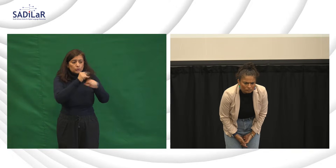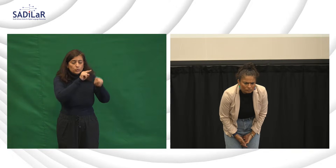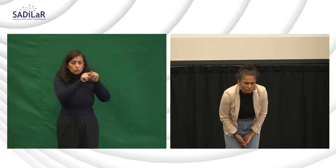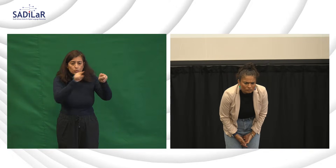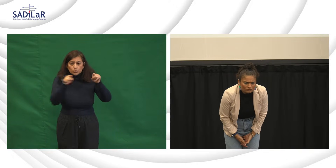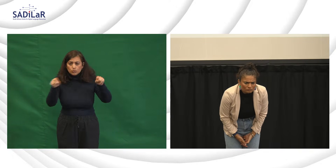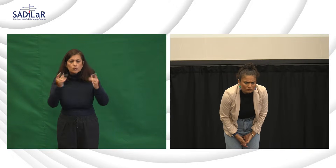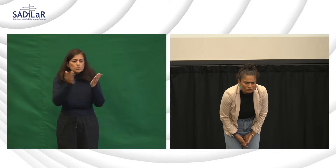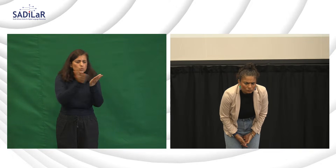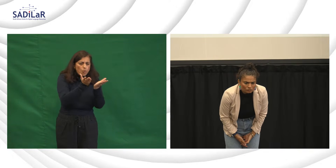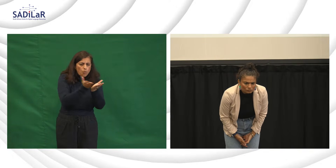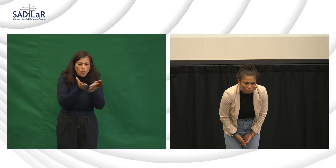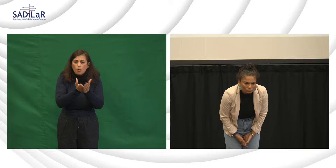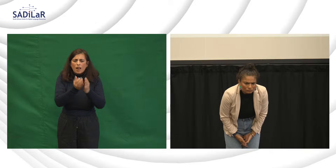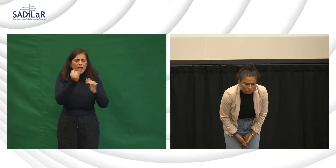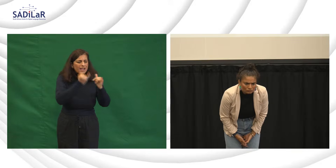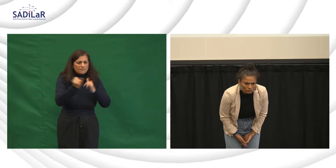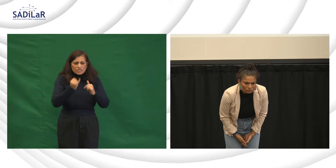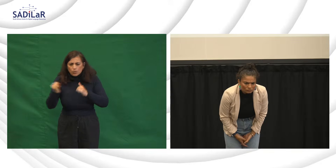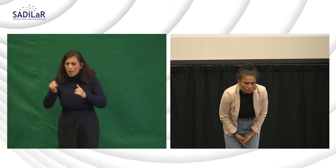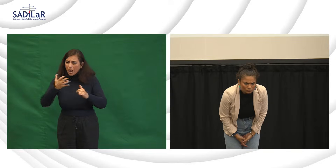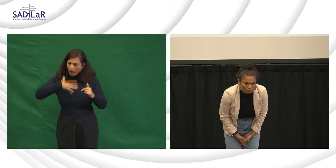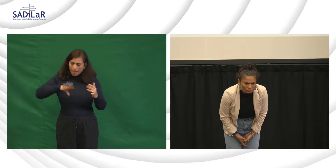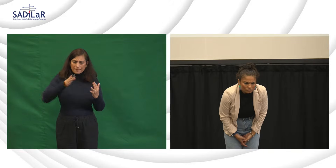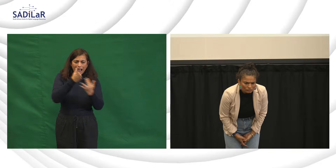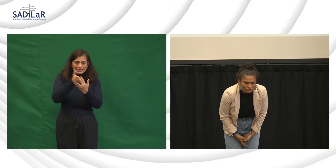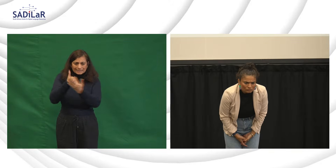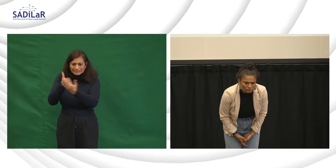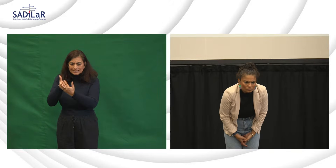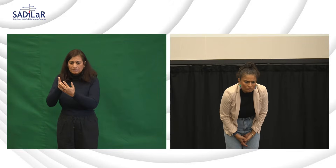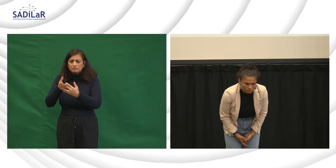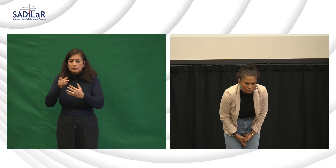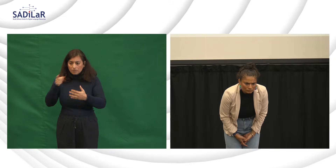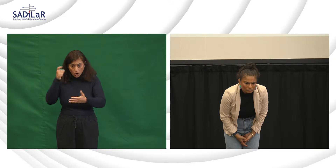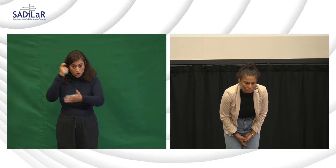and individuals that want to access this? Will there be a cost?